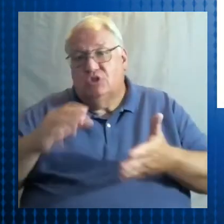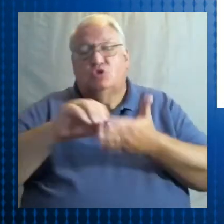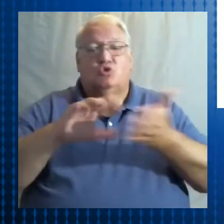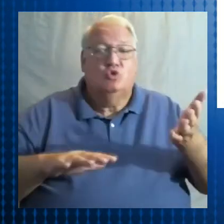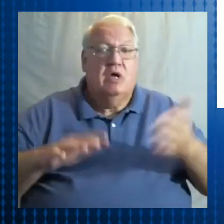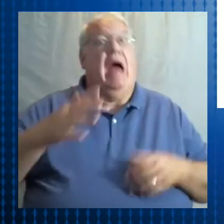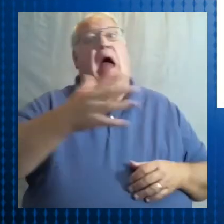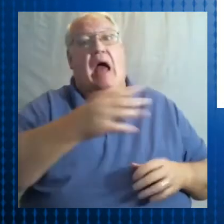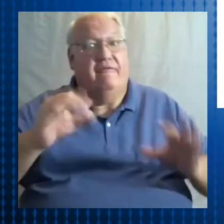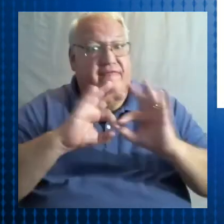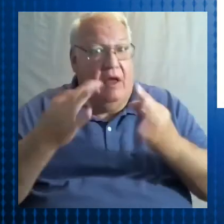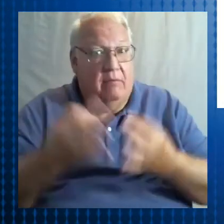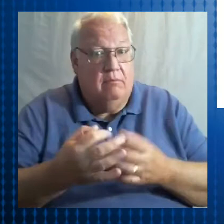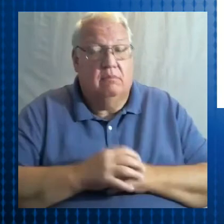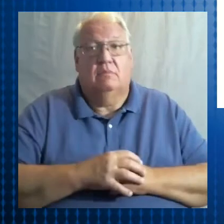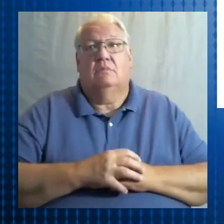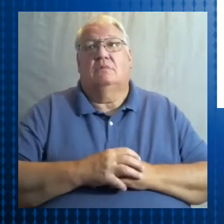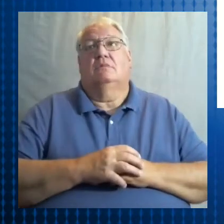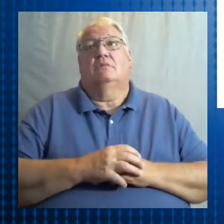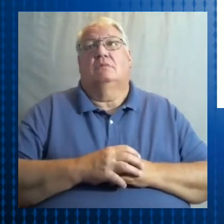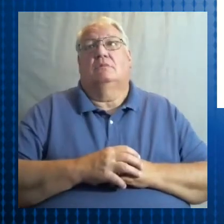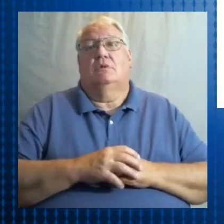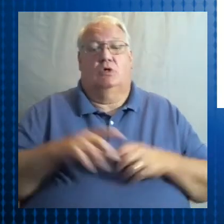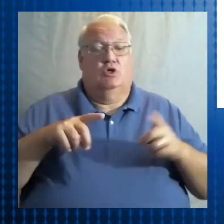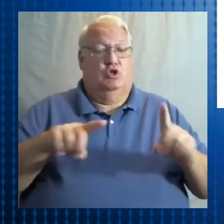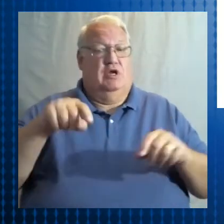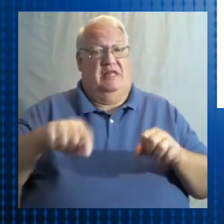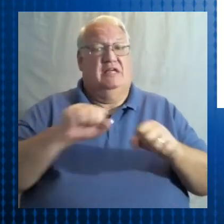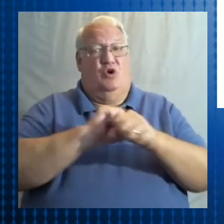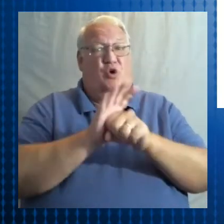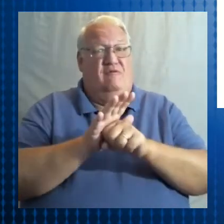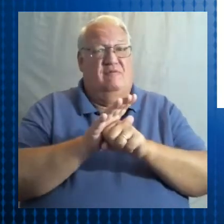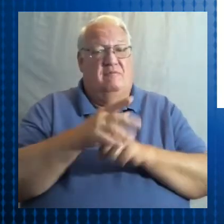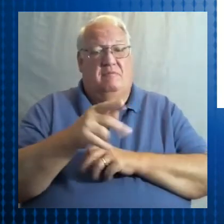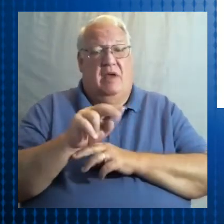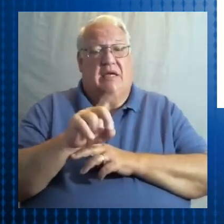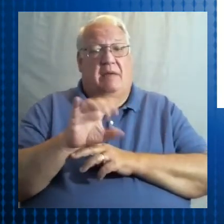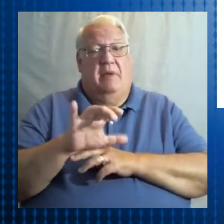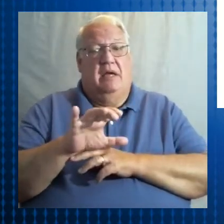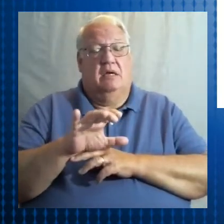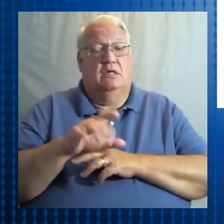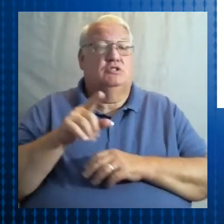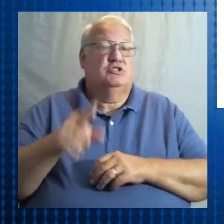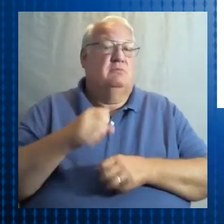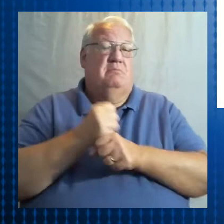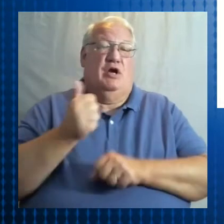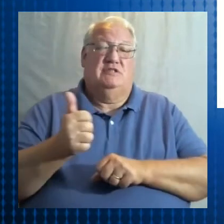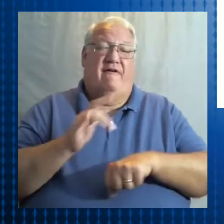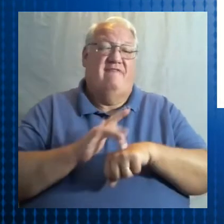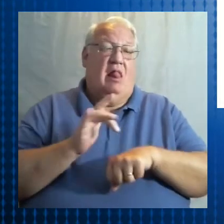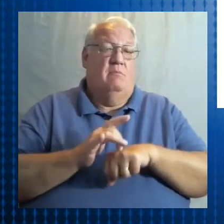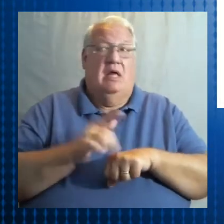their families. During this pandemic, she has made herself available around the clock for students and